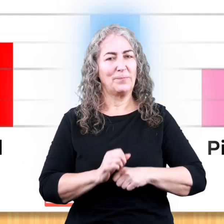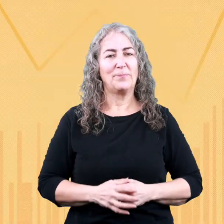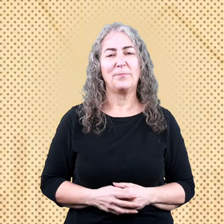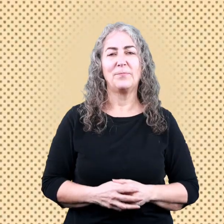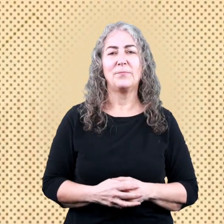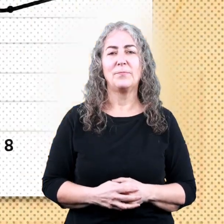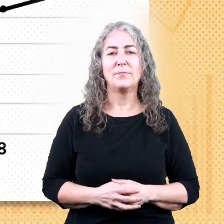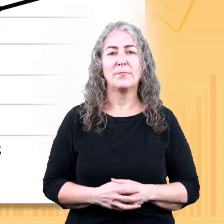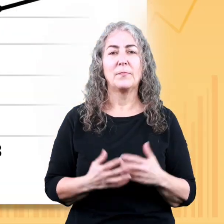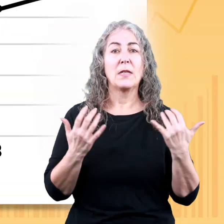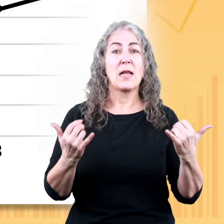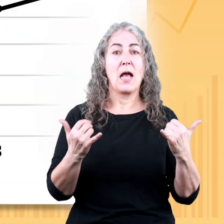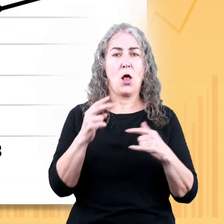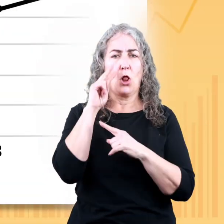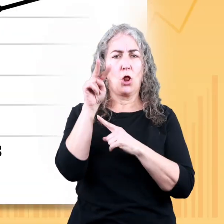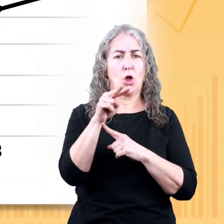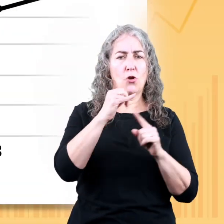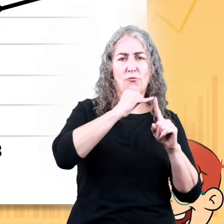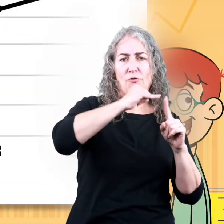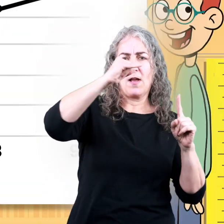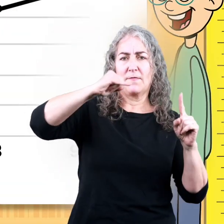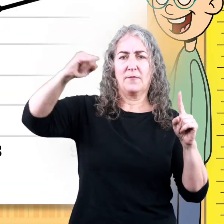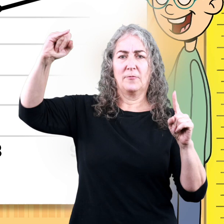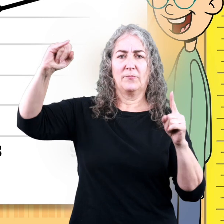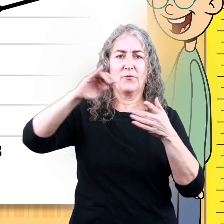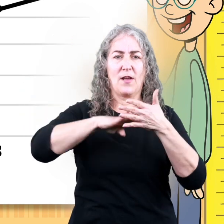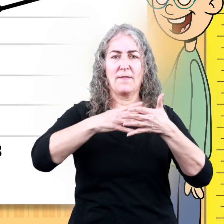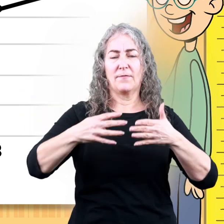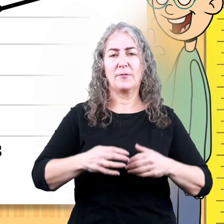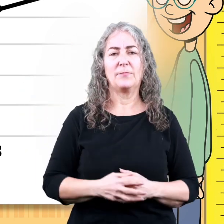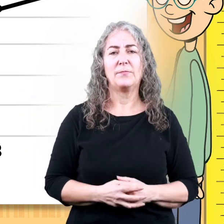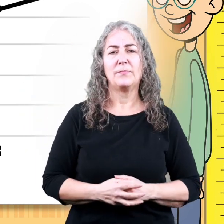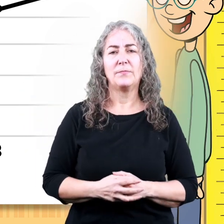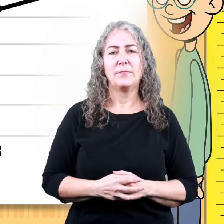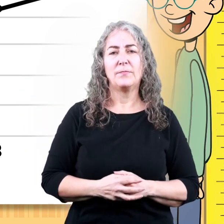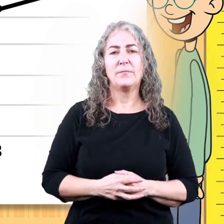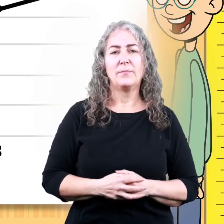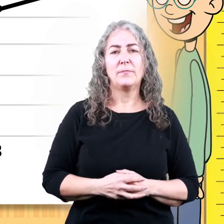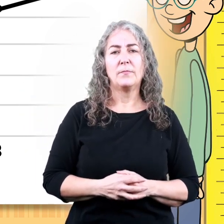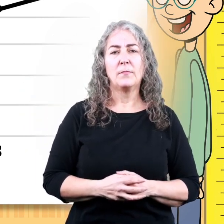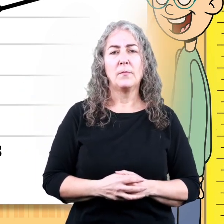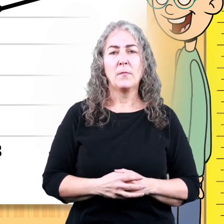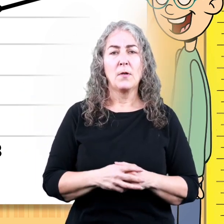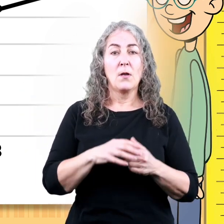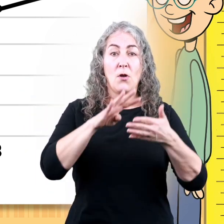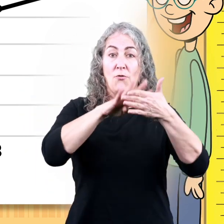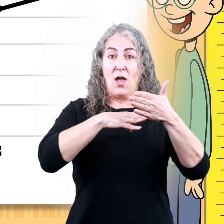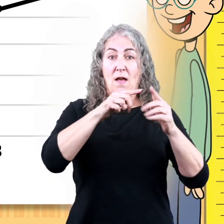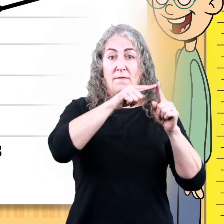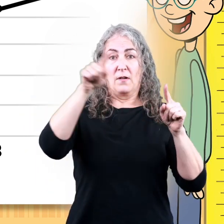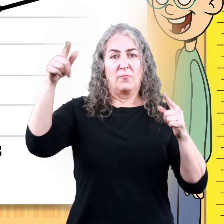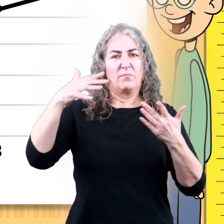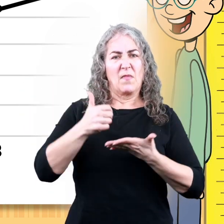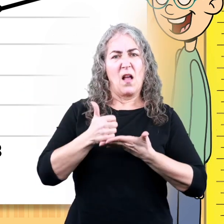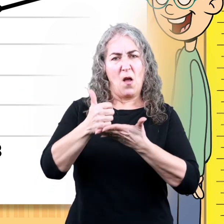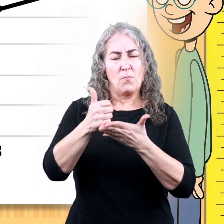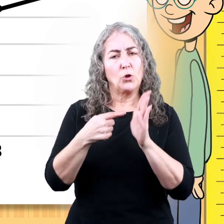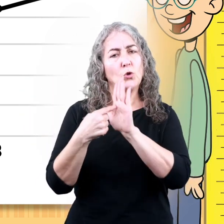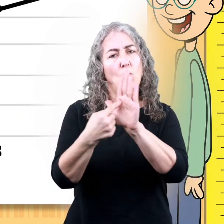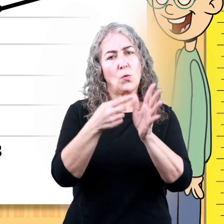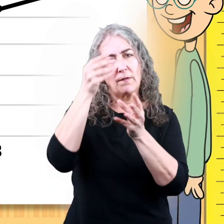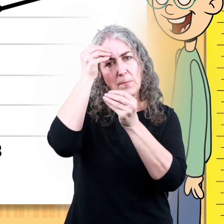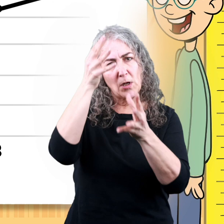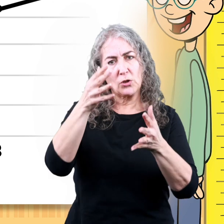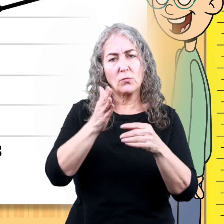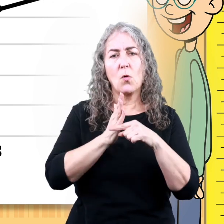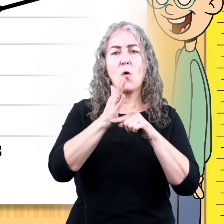job! Next, let's look at a line graph. These graphs are helpful when showing